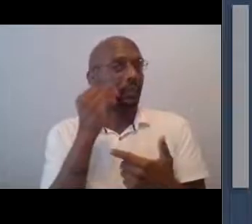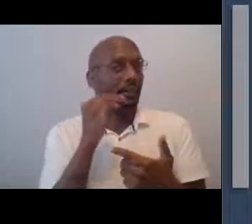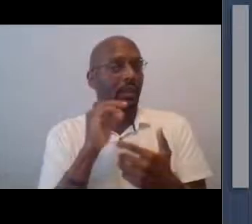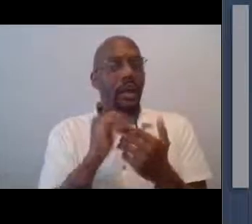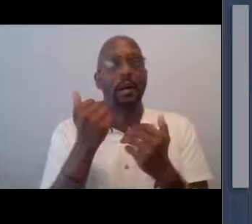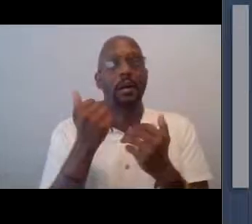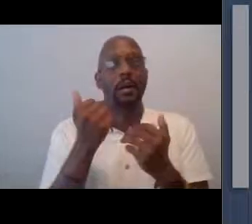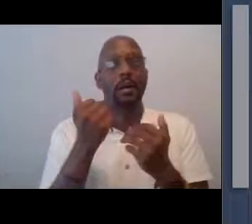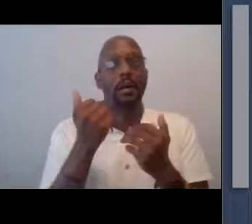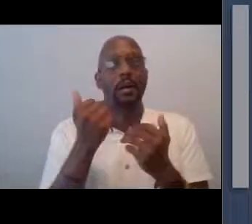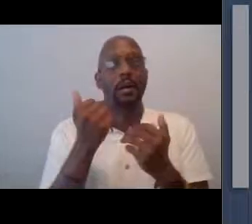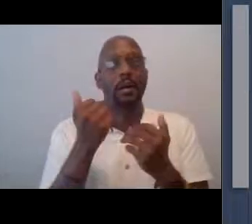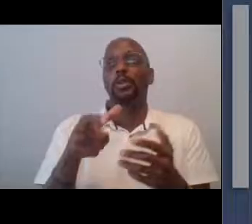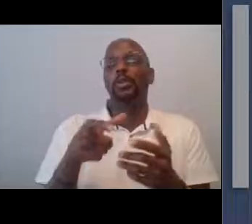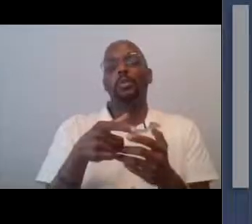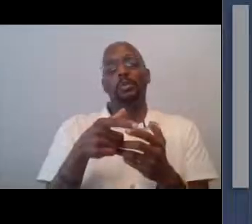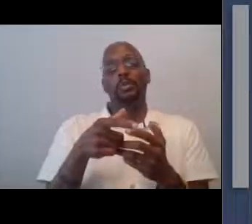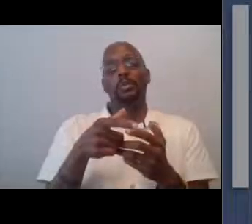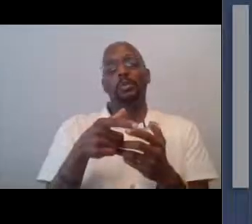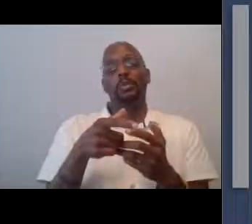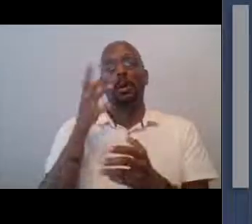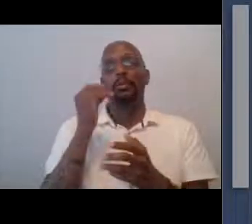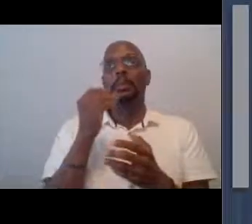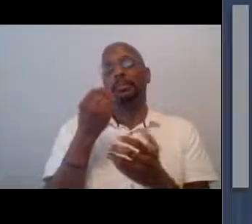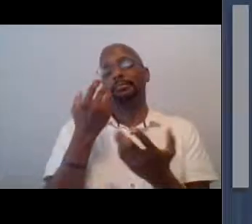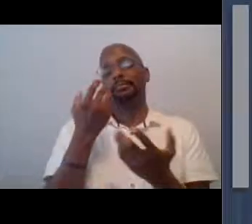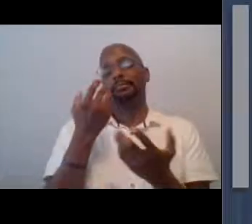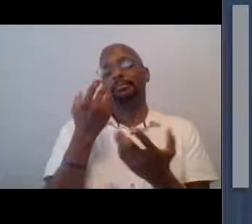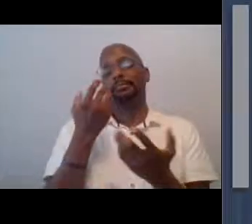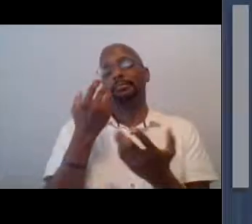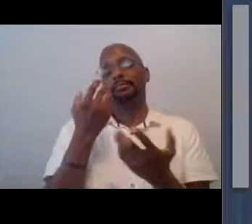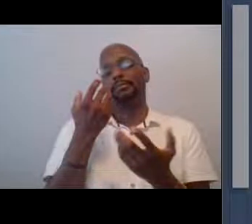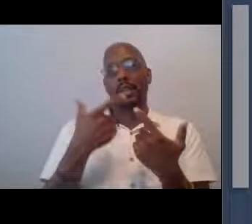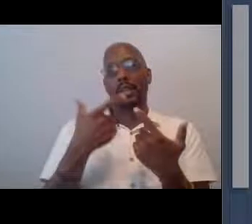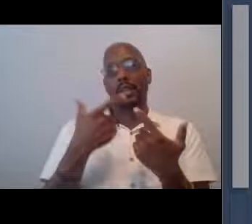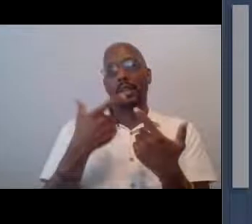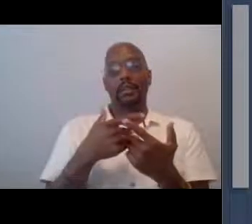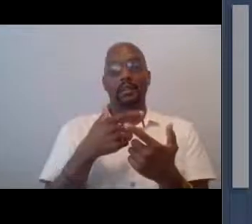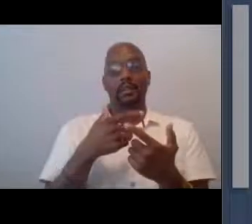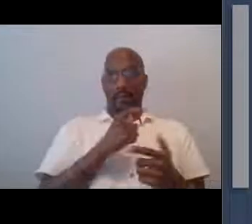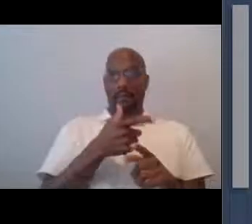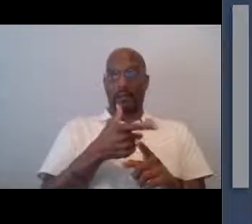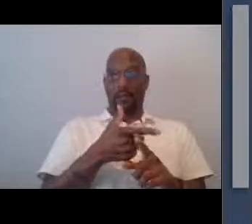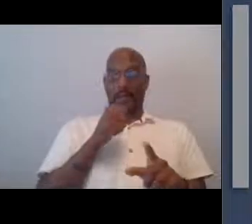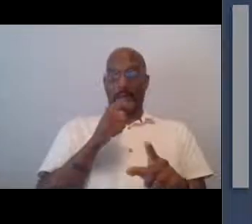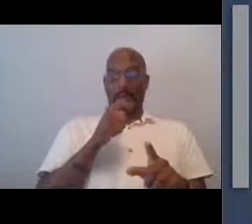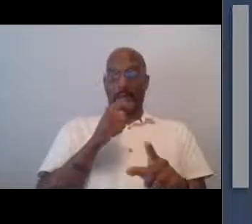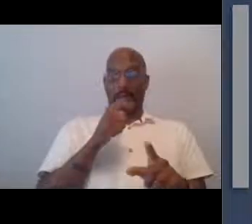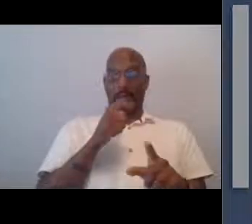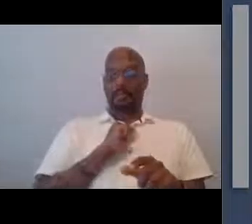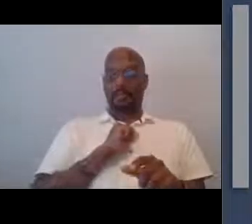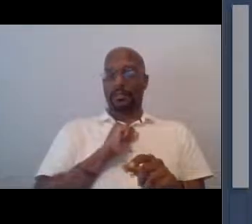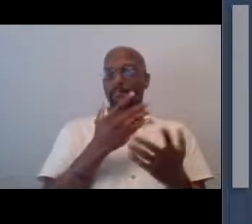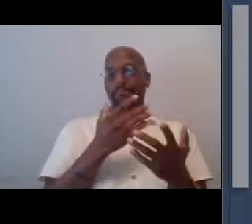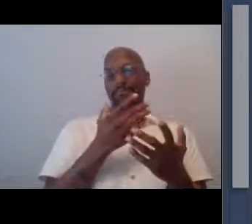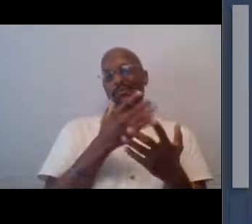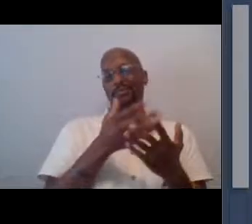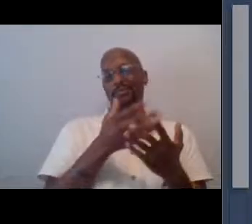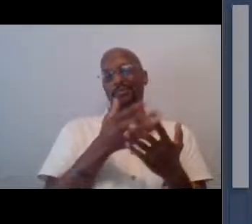of an important life experience. And being from Los Angeles myself, and being part of